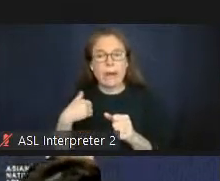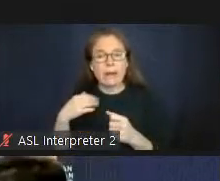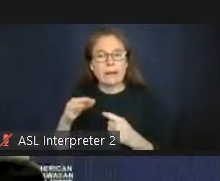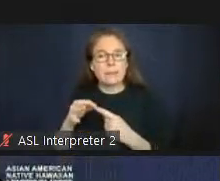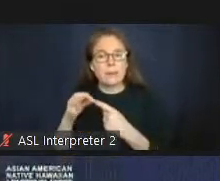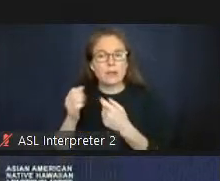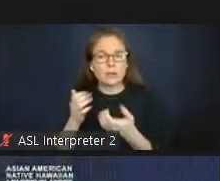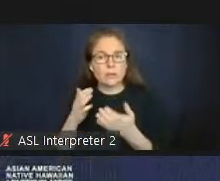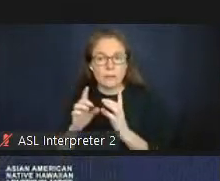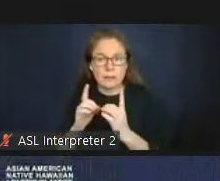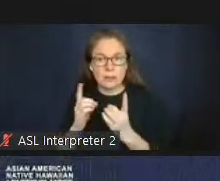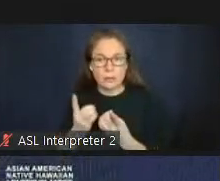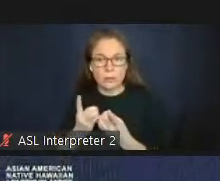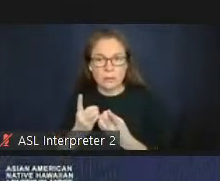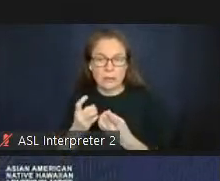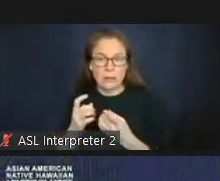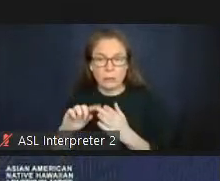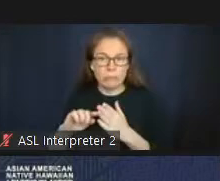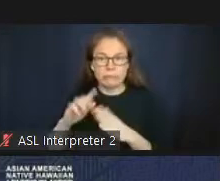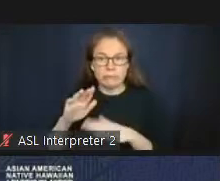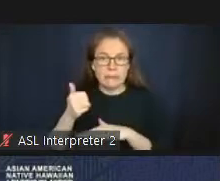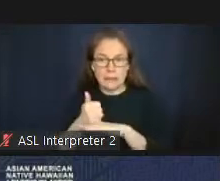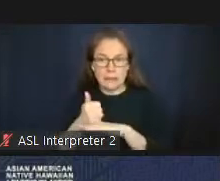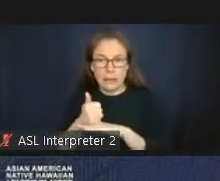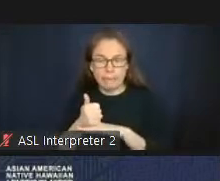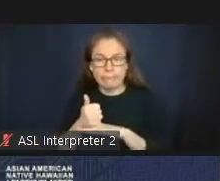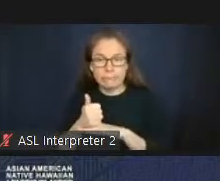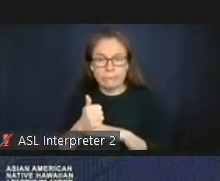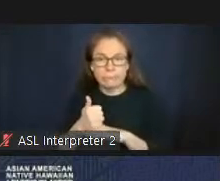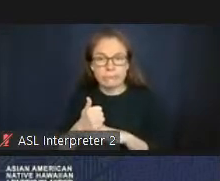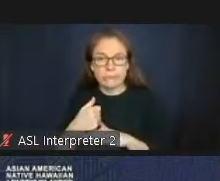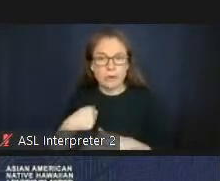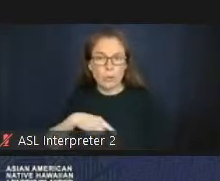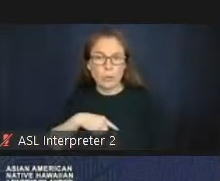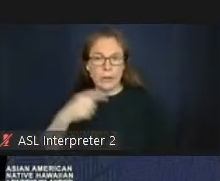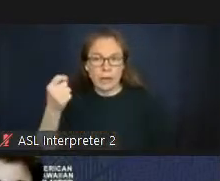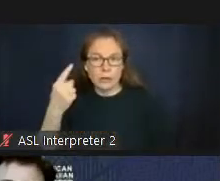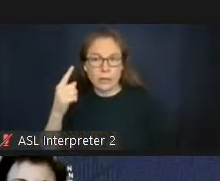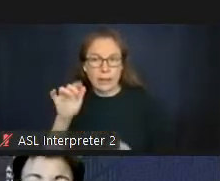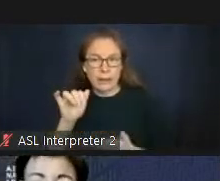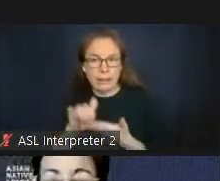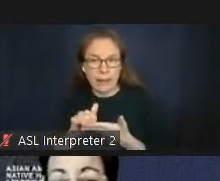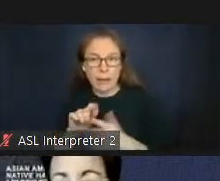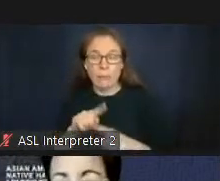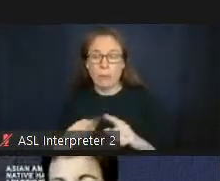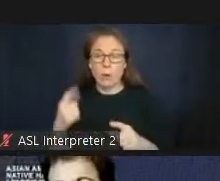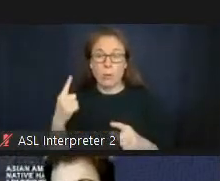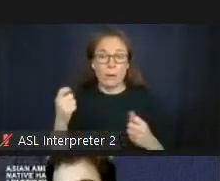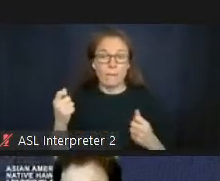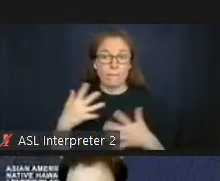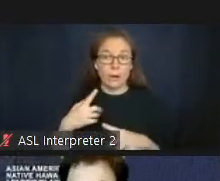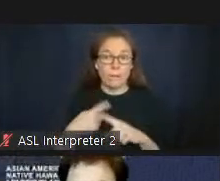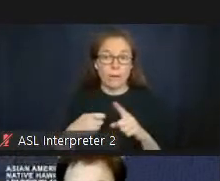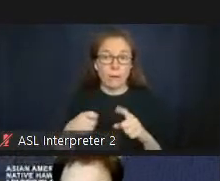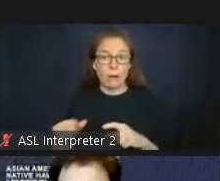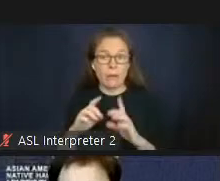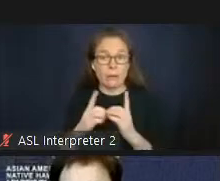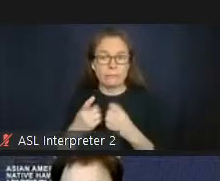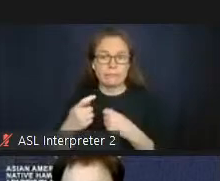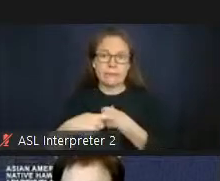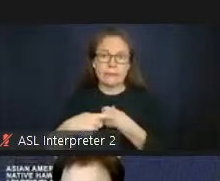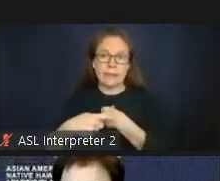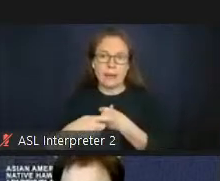was initiated. So we all understand that part. The great fear from the other districts at the time, and continues to